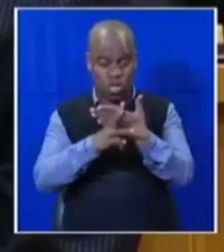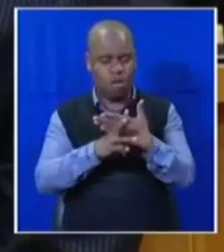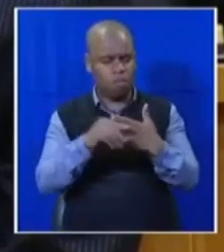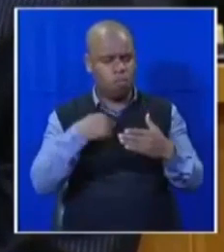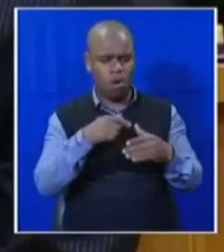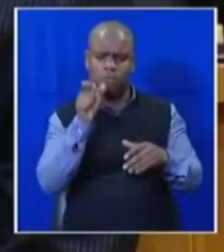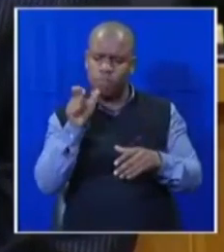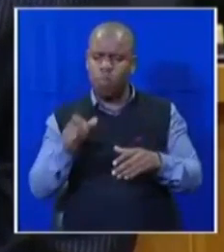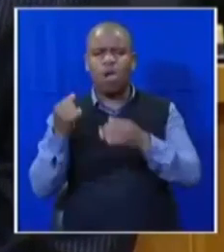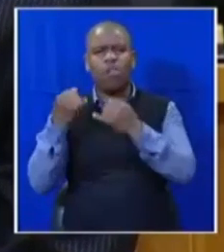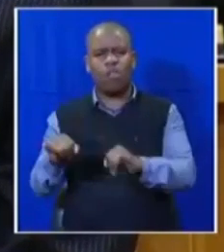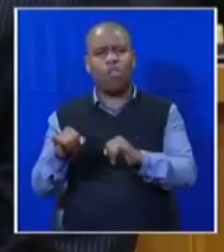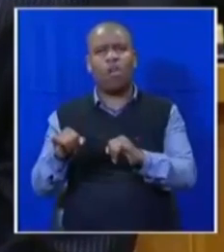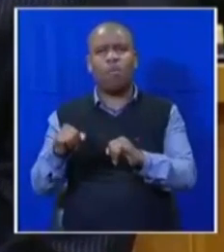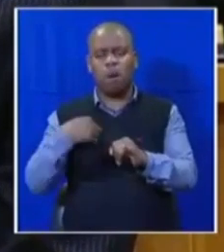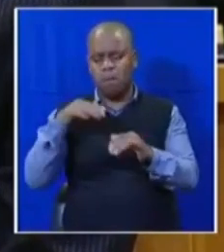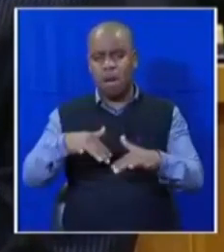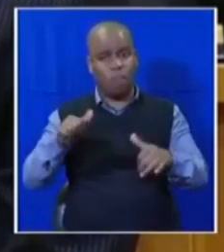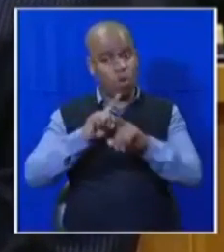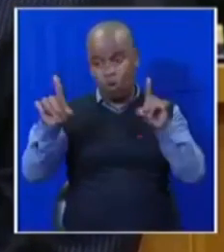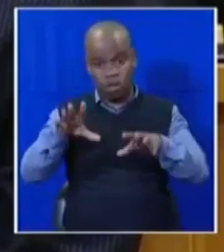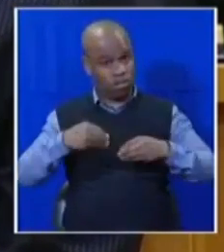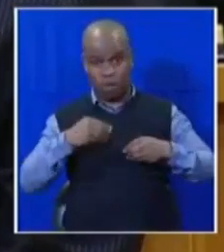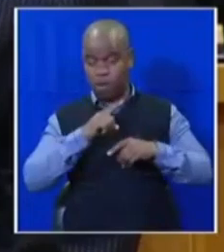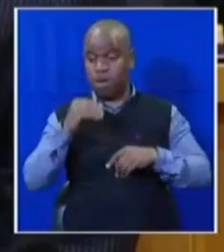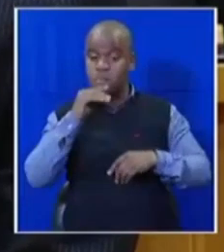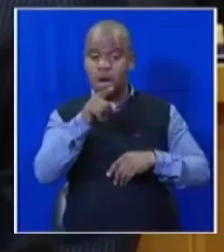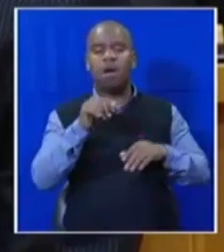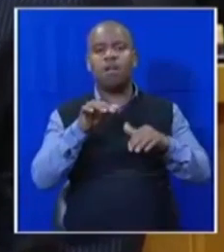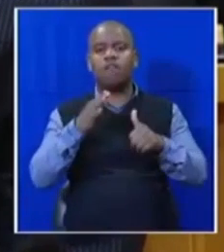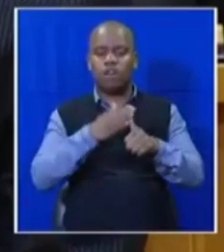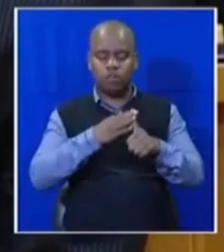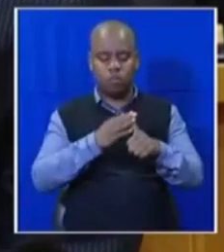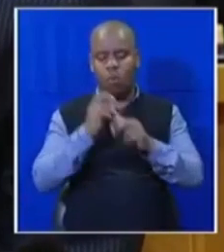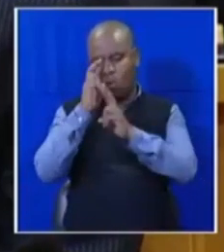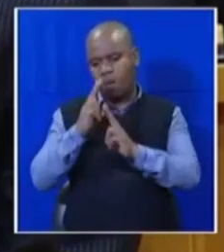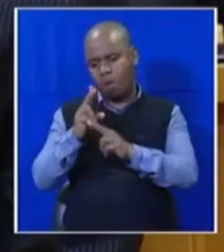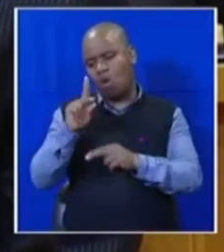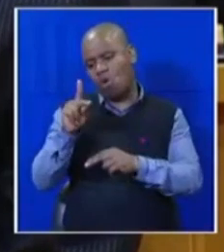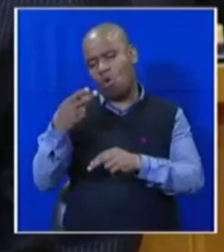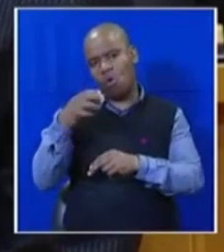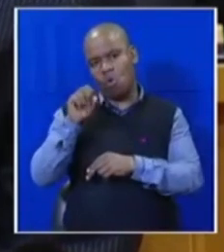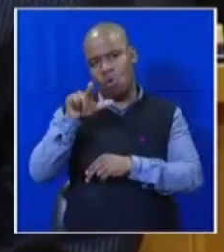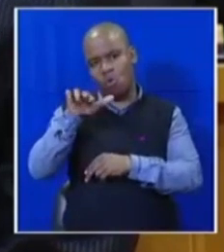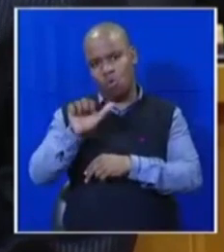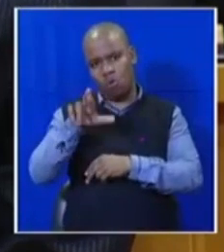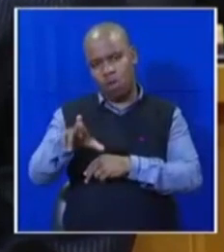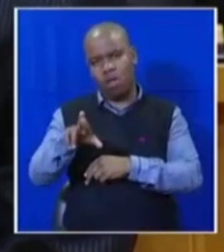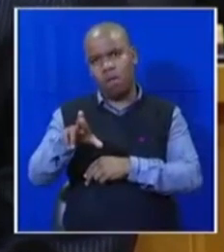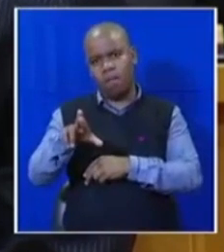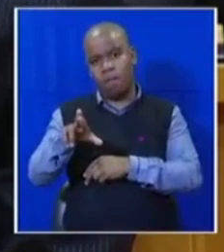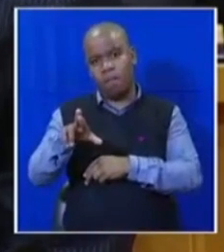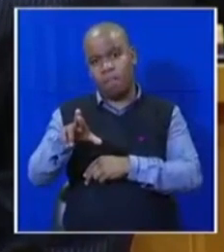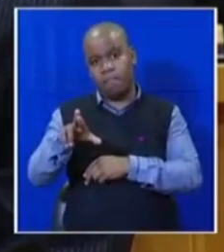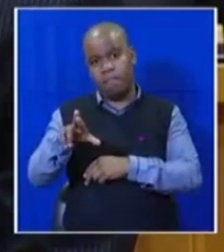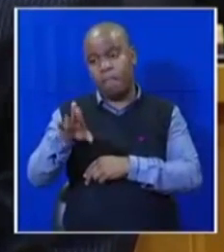egregious use of foul language in this House is not good enough. The Honourable Kola Barnard, when she mouthed those words in Parliament, had her salary docked